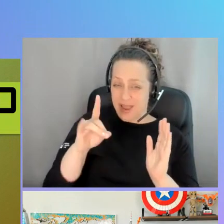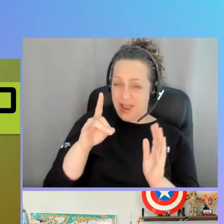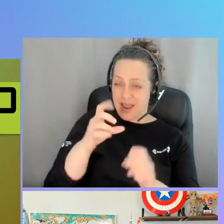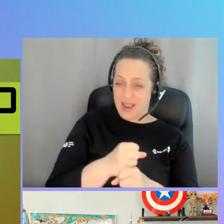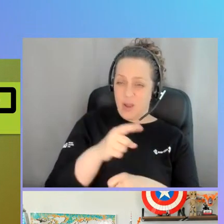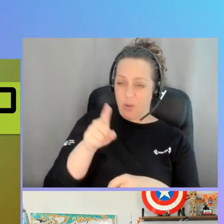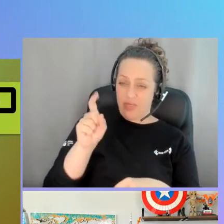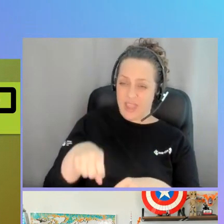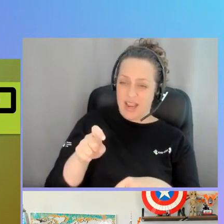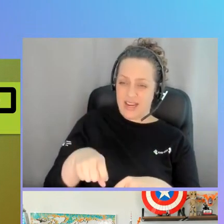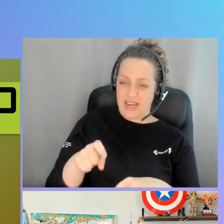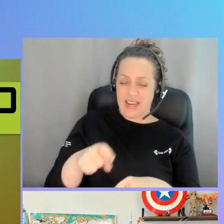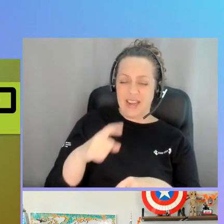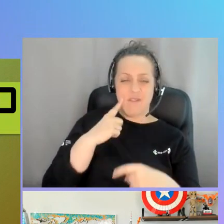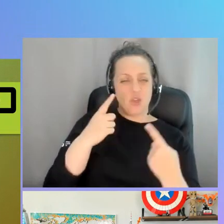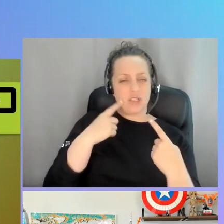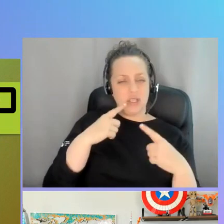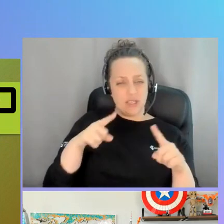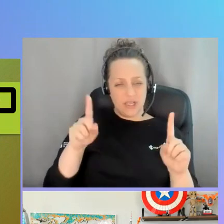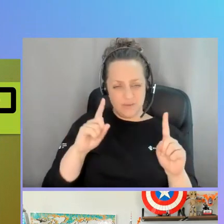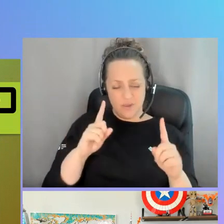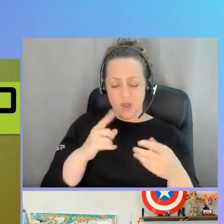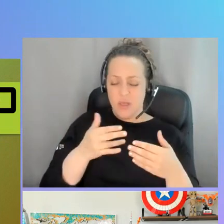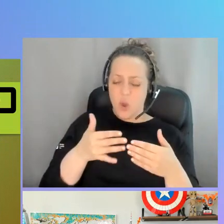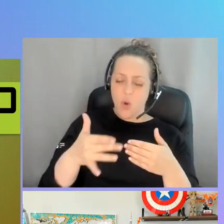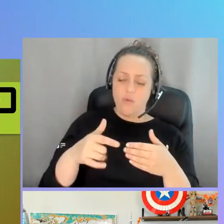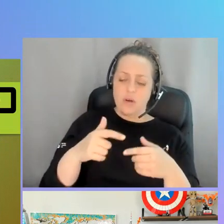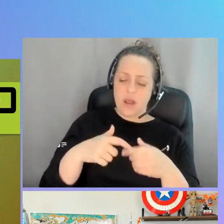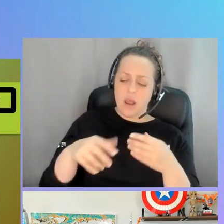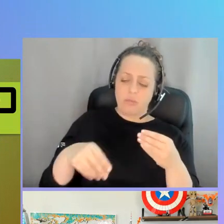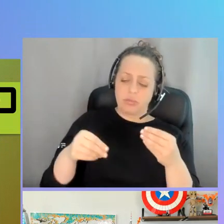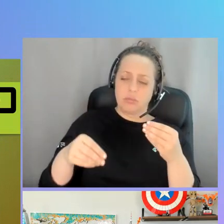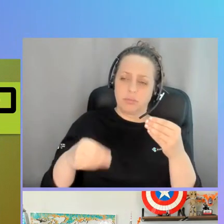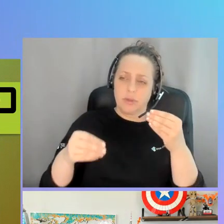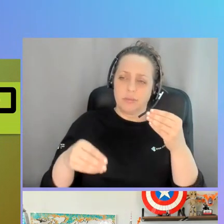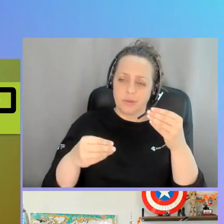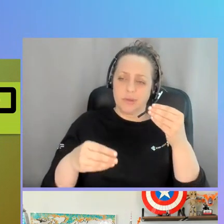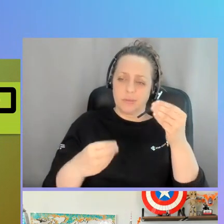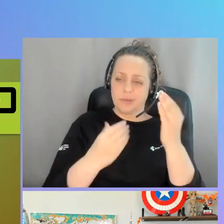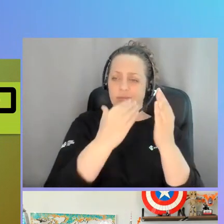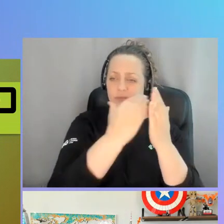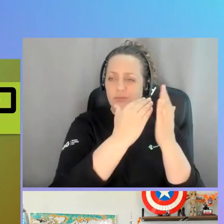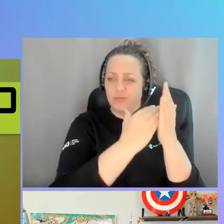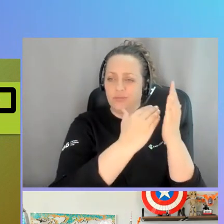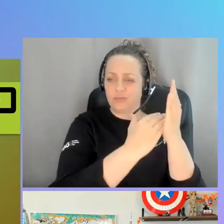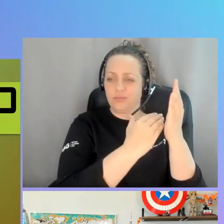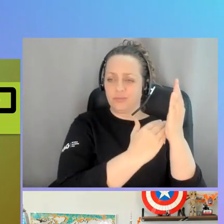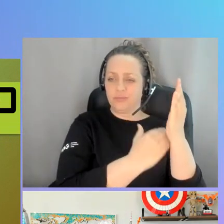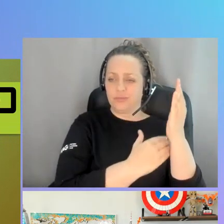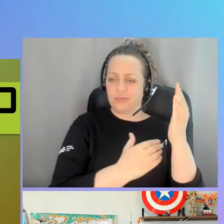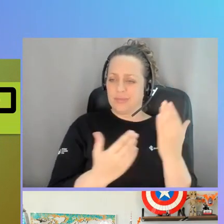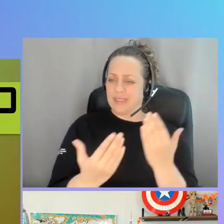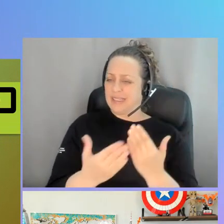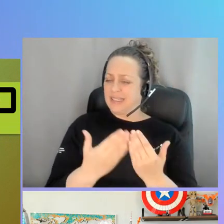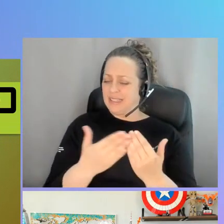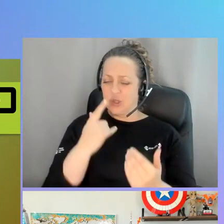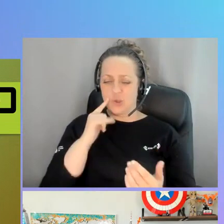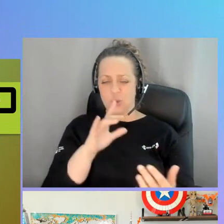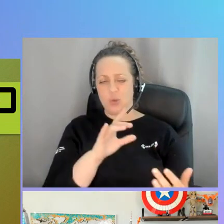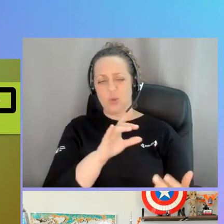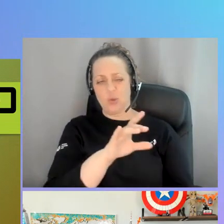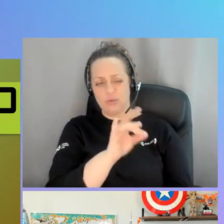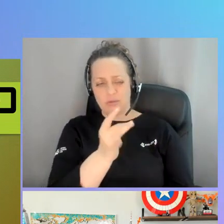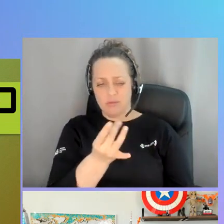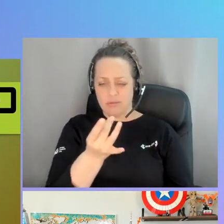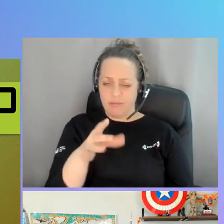be successful. And then over time, you can add to that catalog. You can make things easier to get. You can